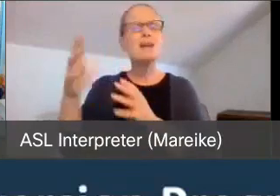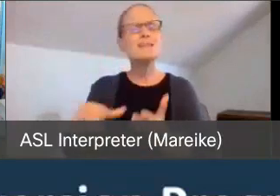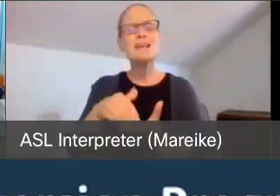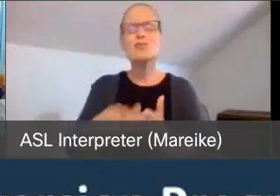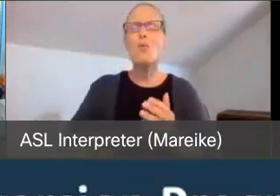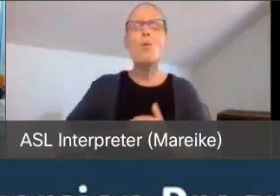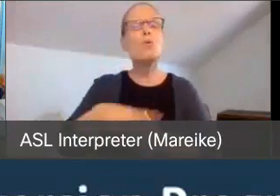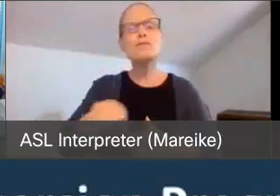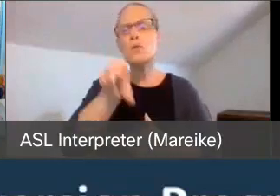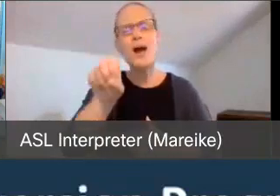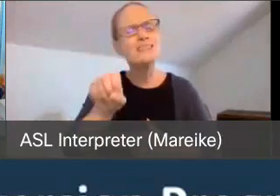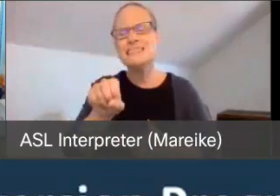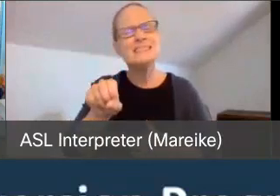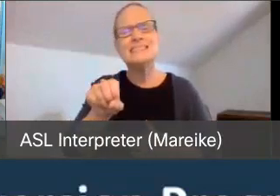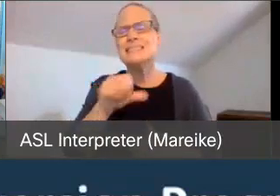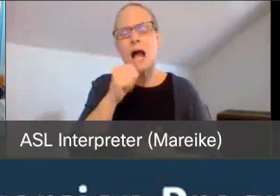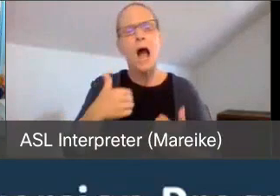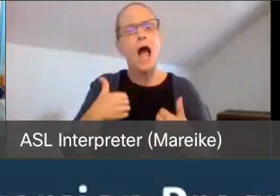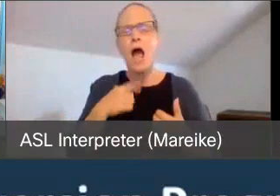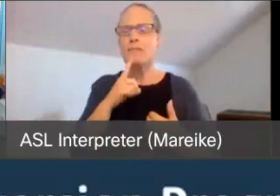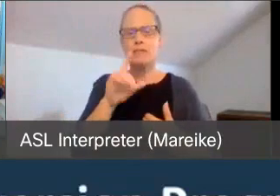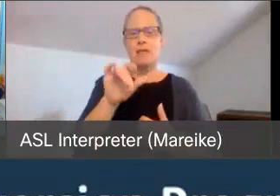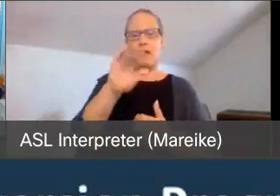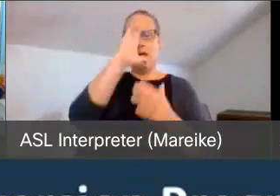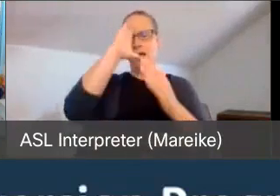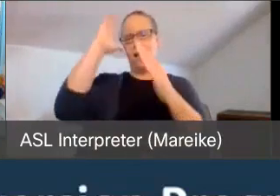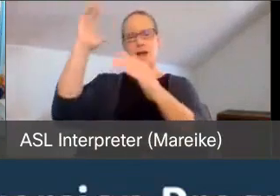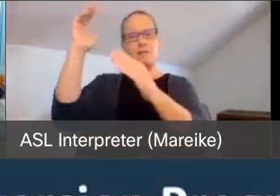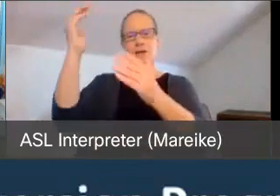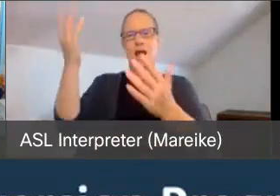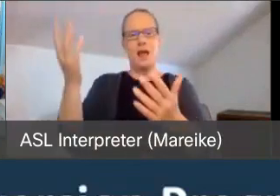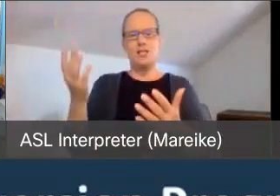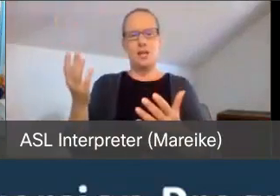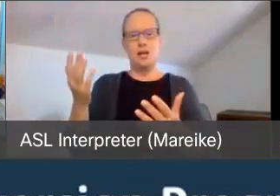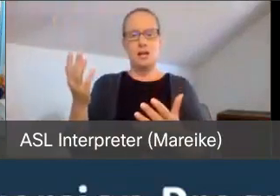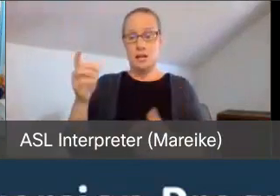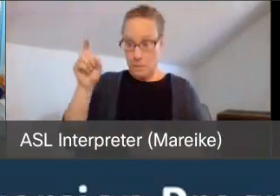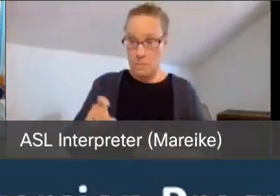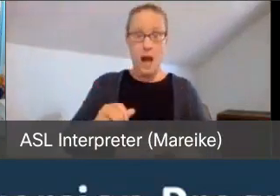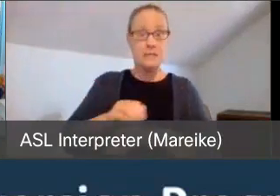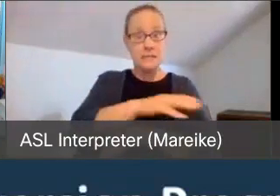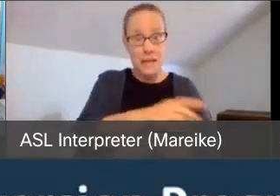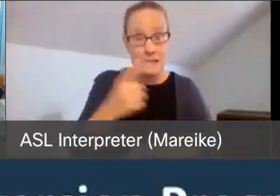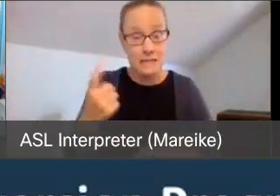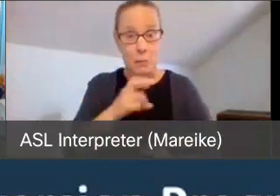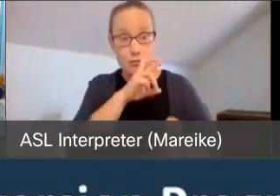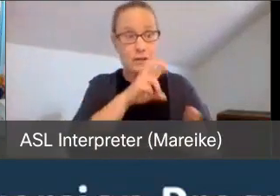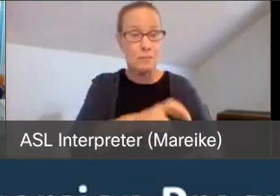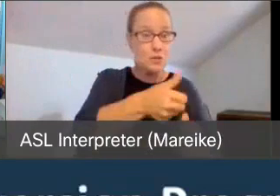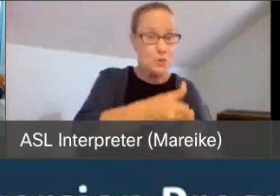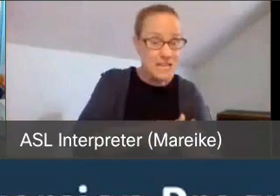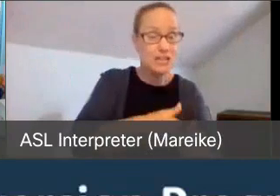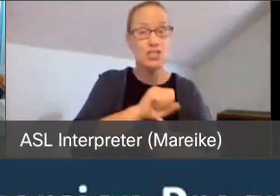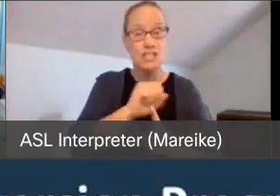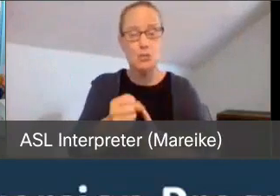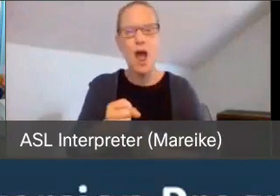the United States, there is not an expectation necessarily of needing to send somebody to respond on all those cases, and neither will there